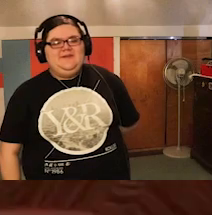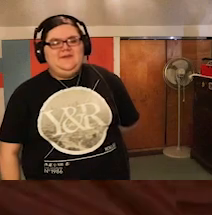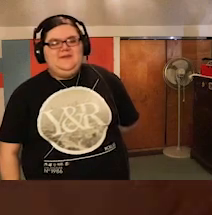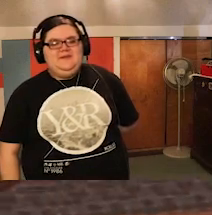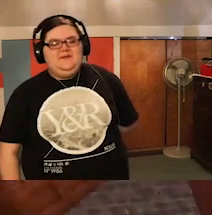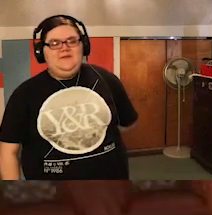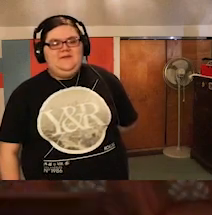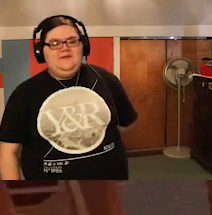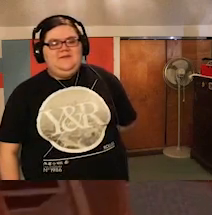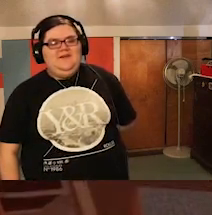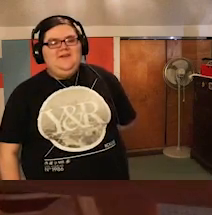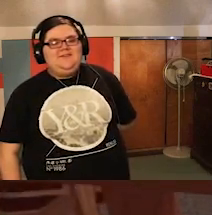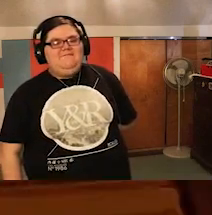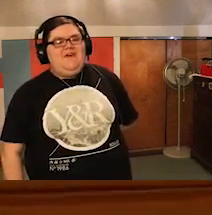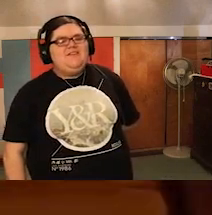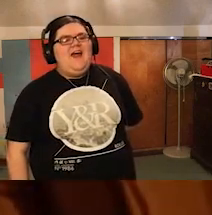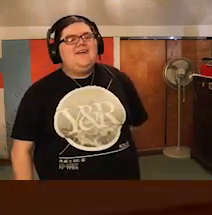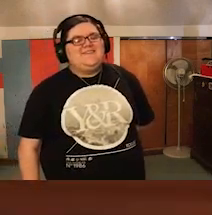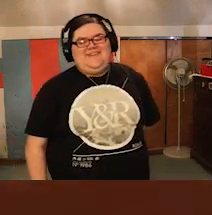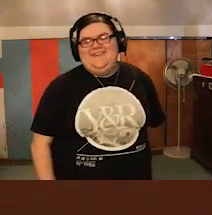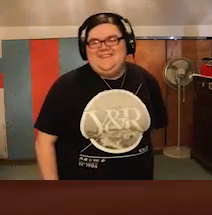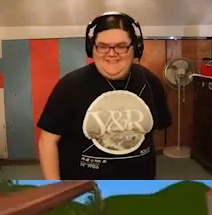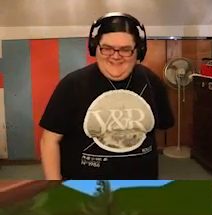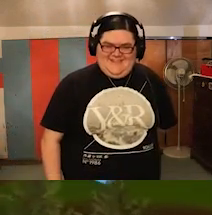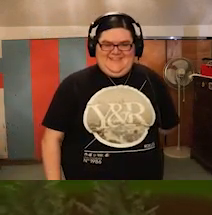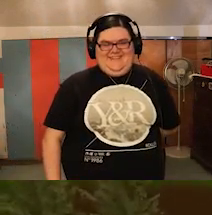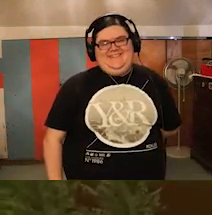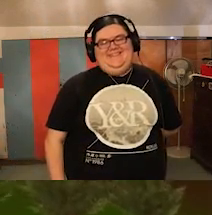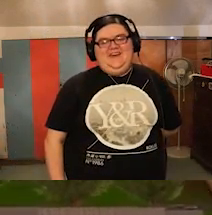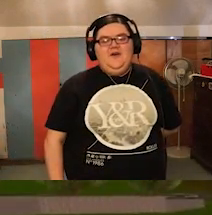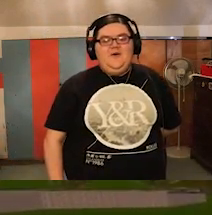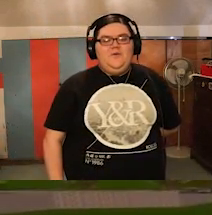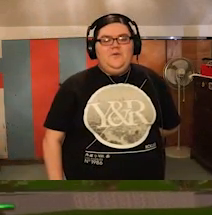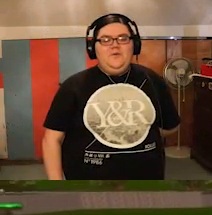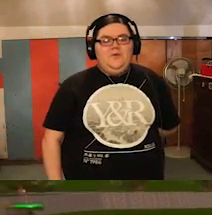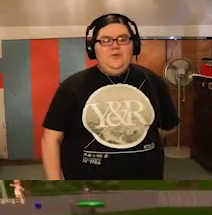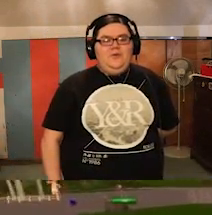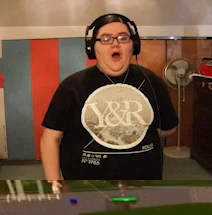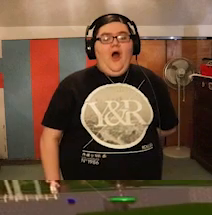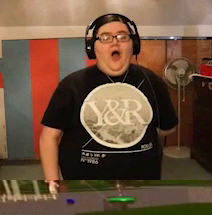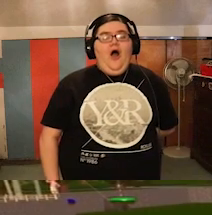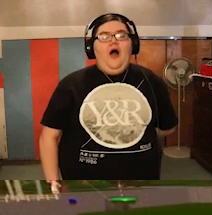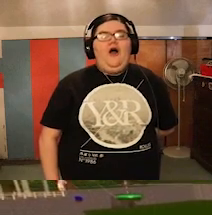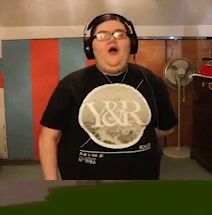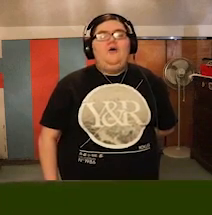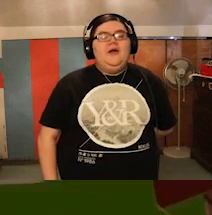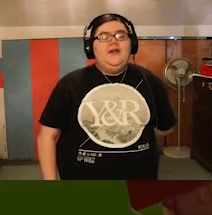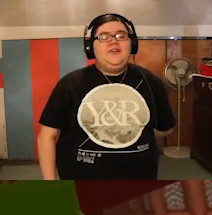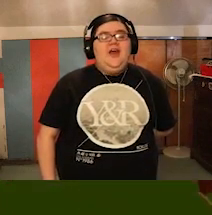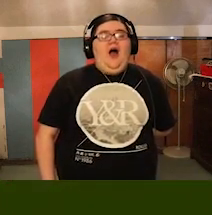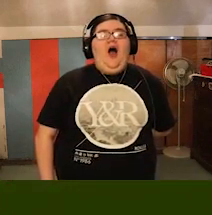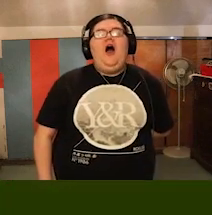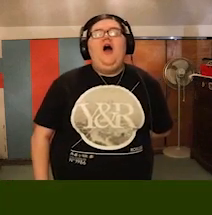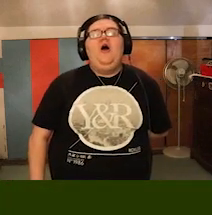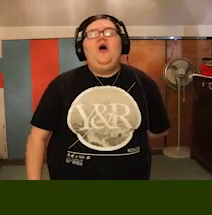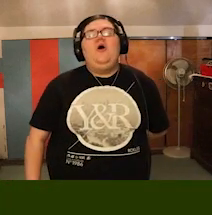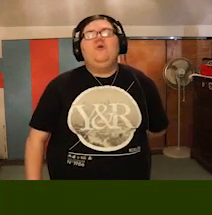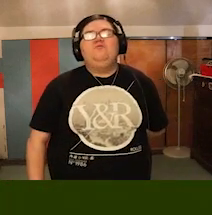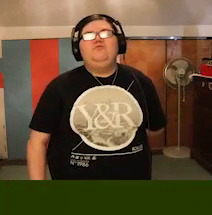that bounce? Physics! The physics! Oh, look, here you go. Who did it? Oh! Ethan!